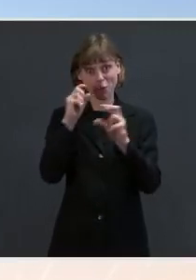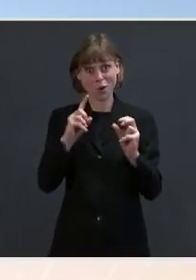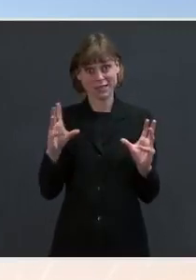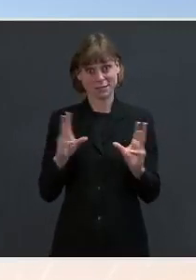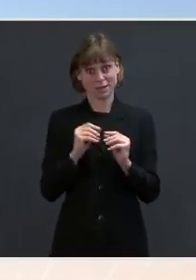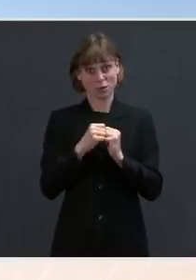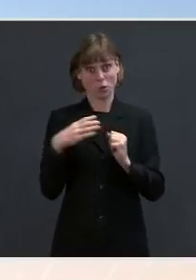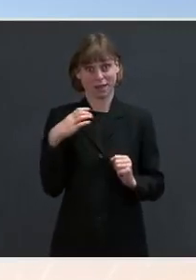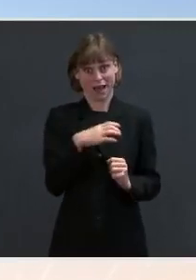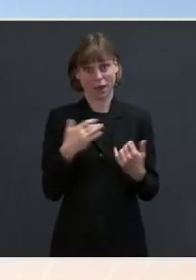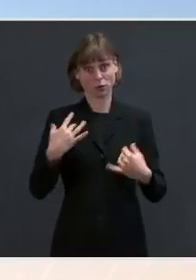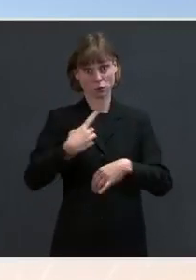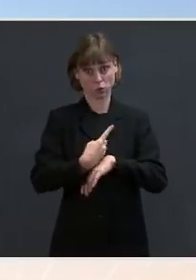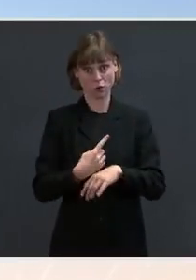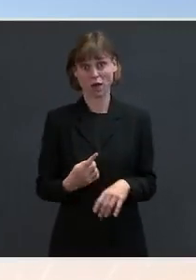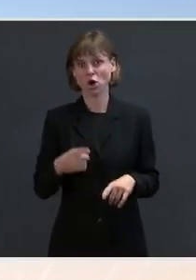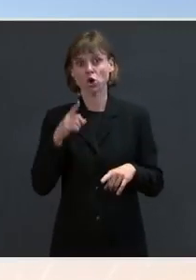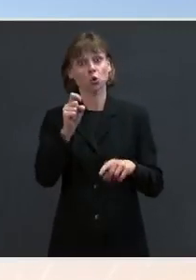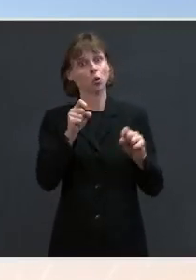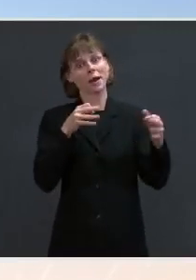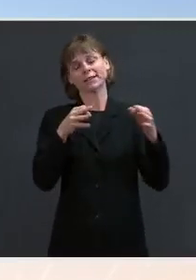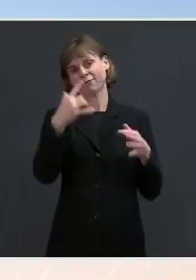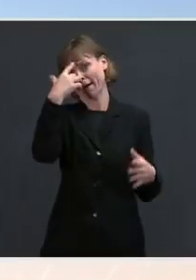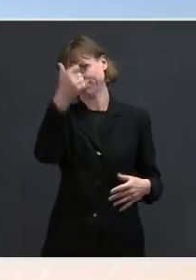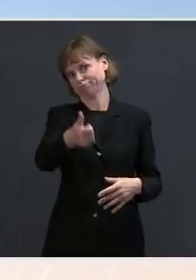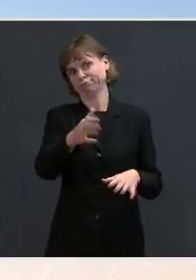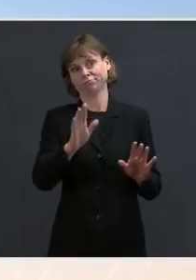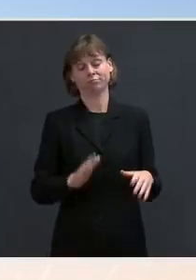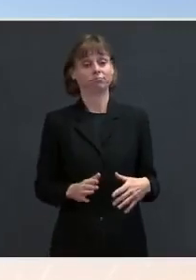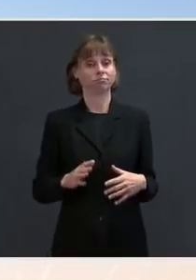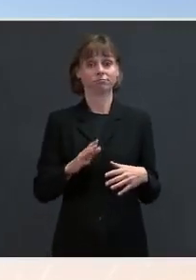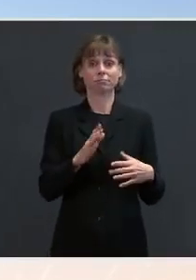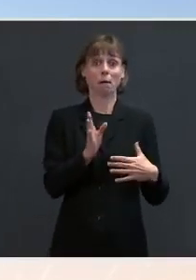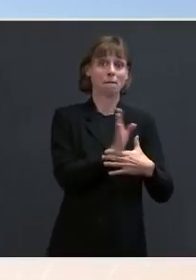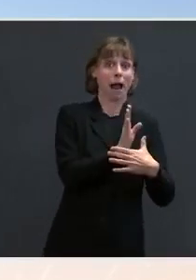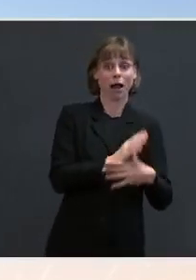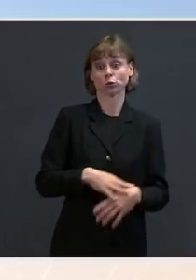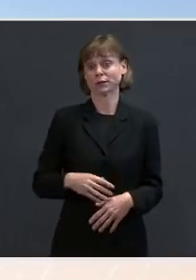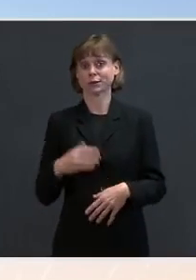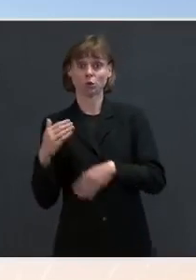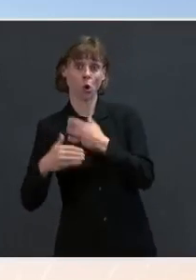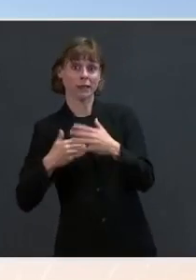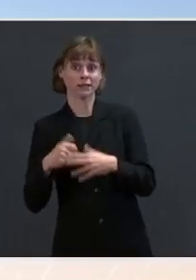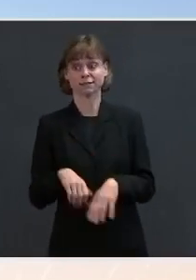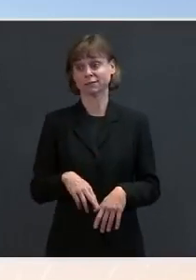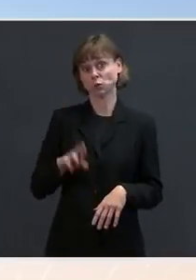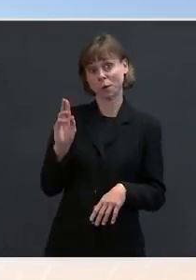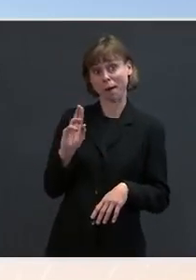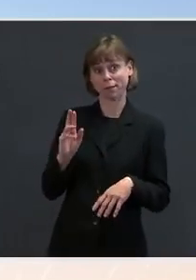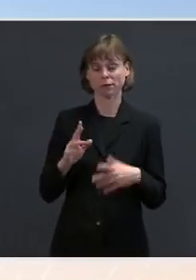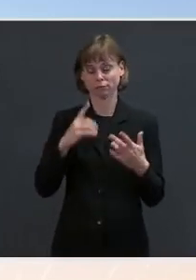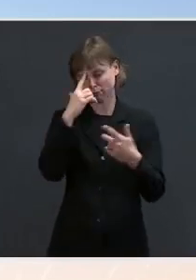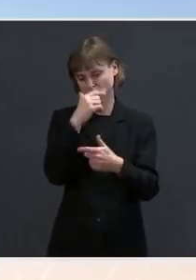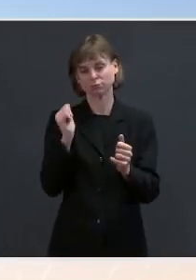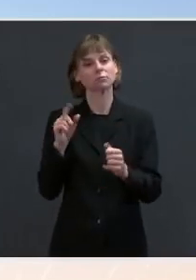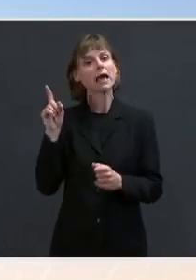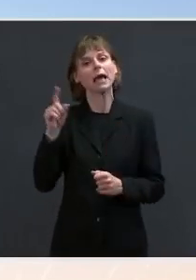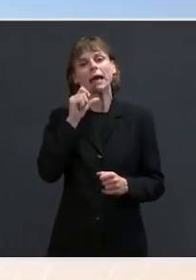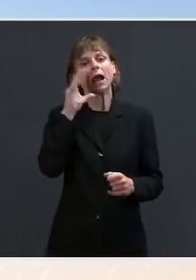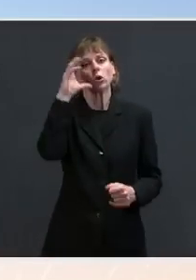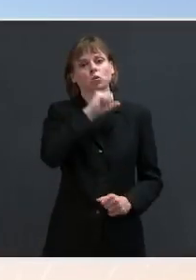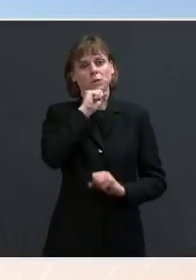Congress. You can define them any way you like, moderates, progressives, Republicans, because he's not taking anything for